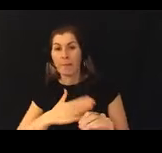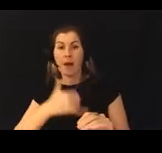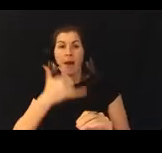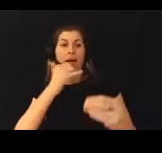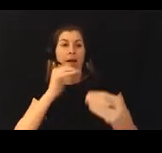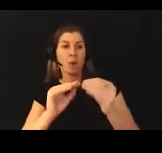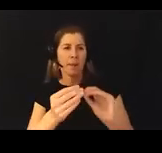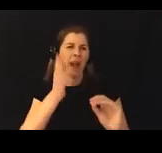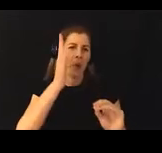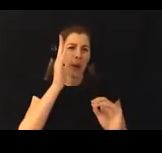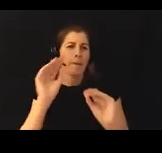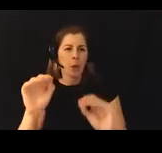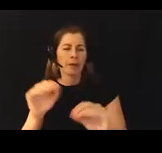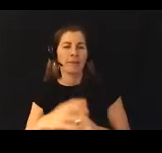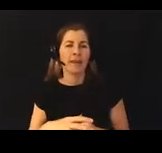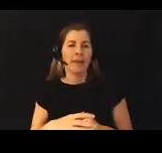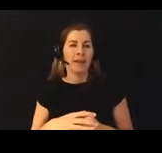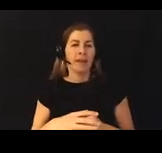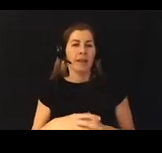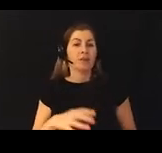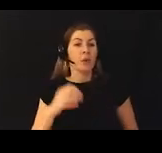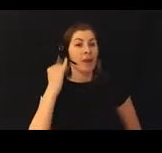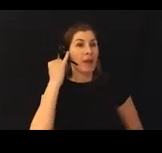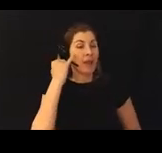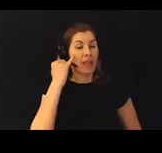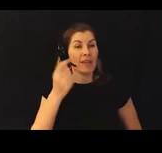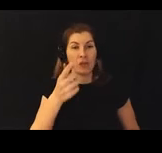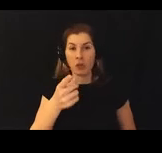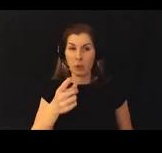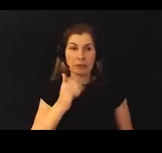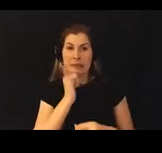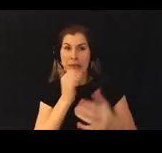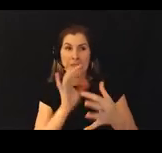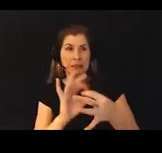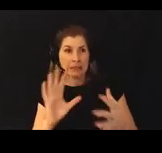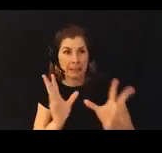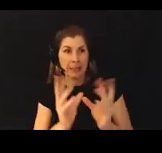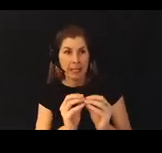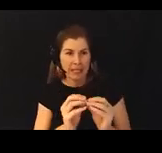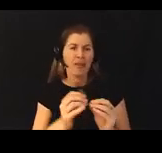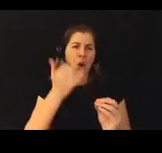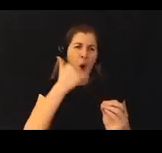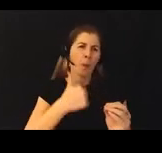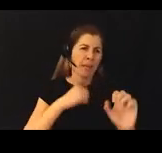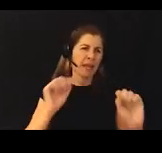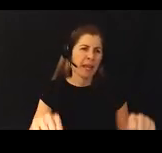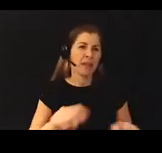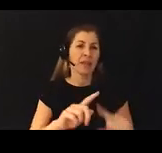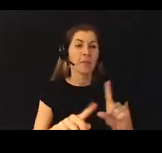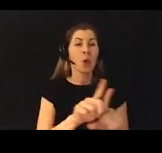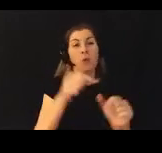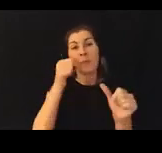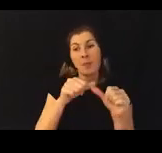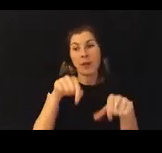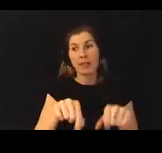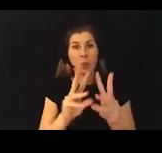in a moment. So if you do get bumped out, can't get in, feel free to call me. Today's sessions are being recorded, as Portia mentioned.